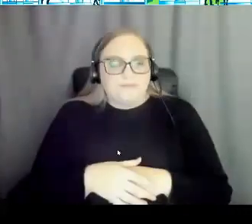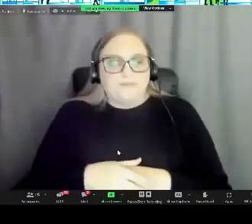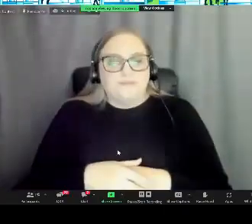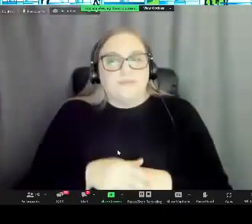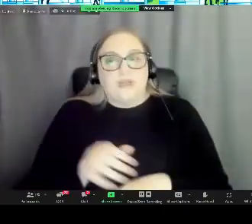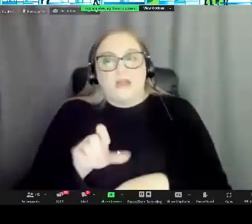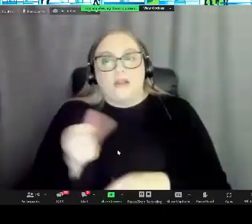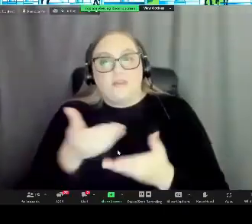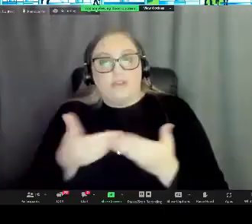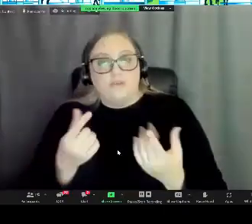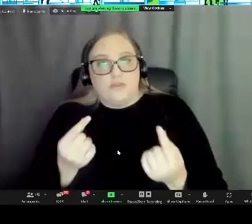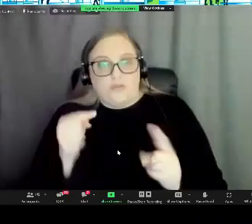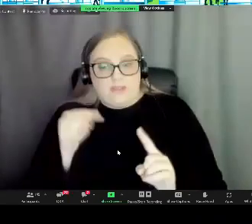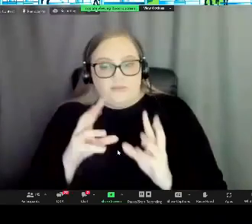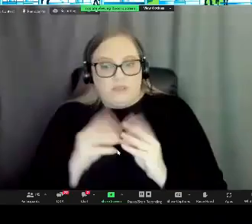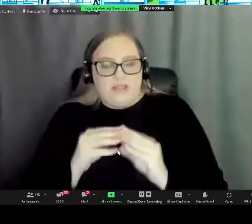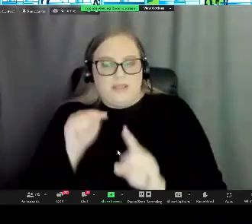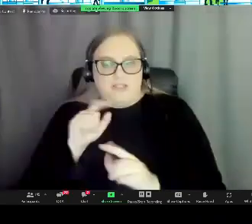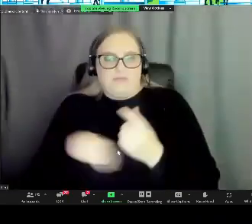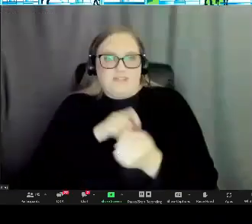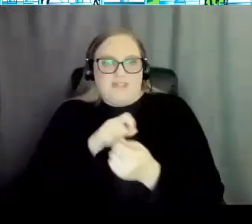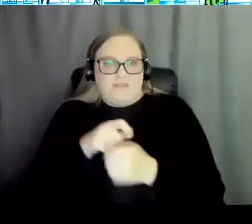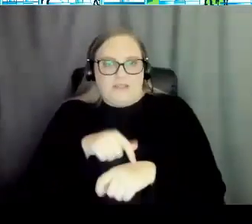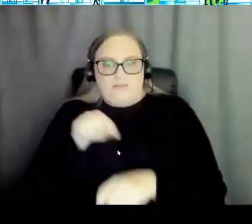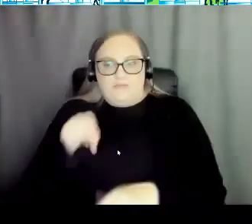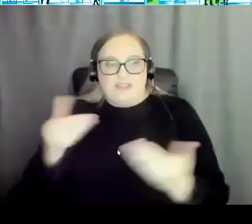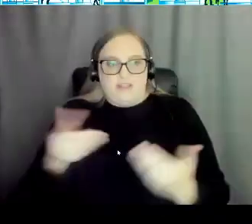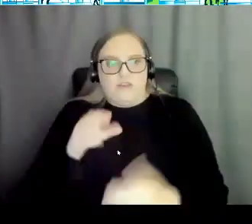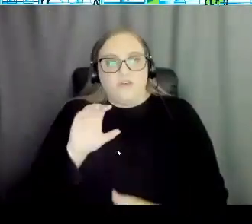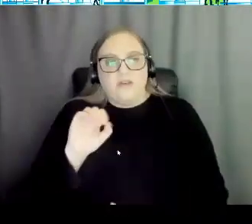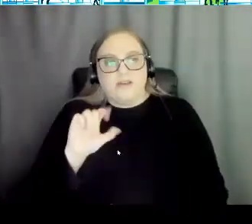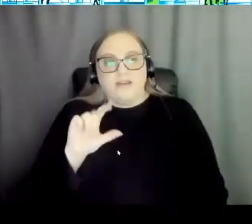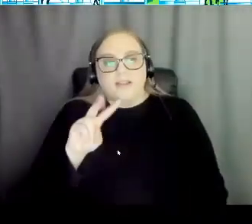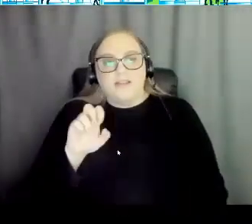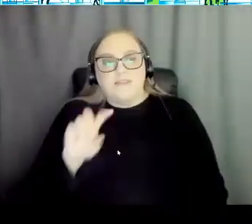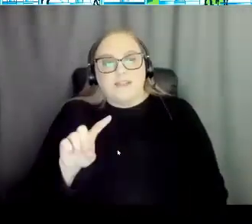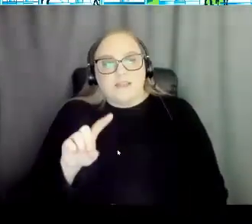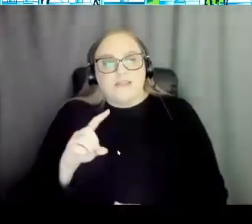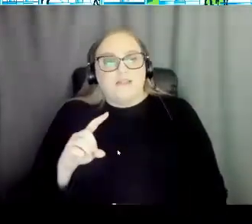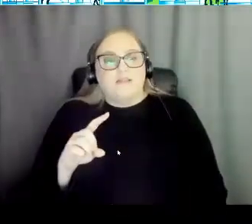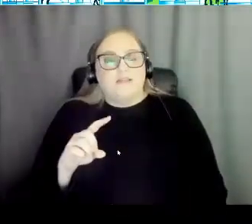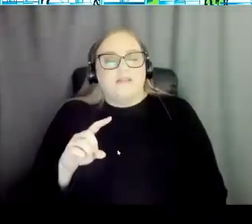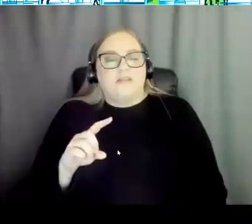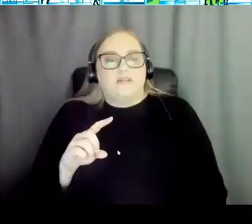meetings, this particular time over in Cleveland, we had a